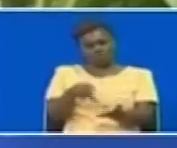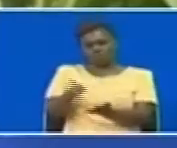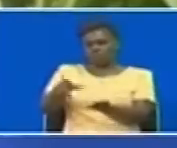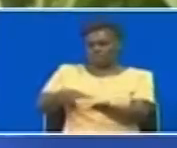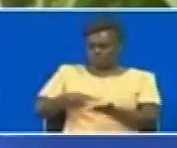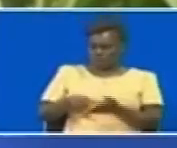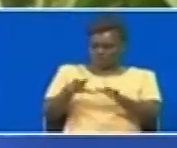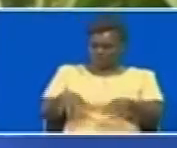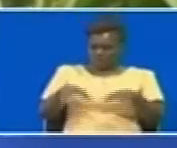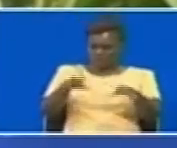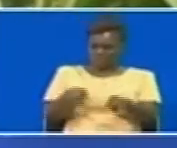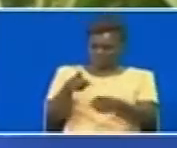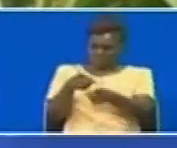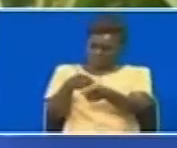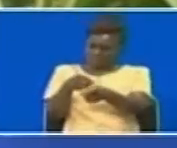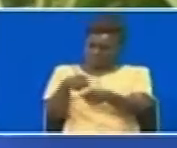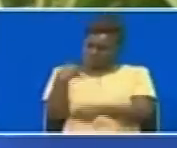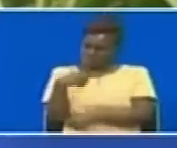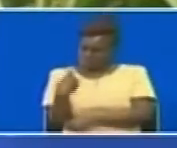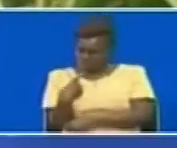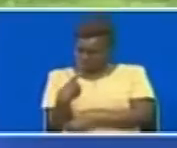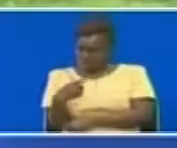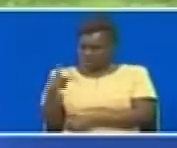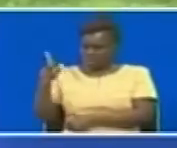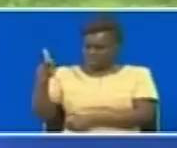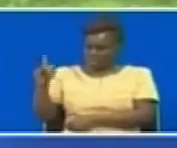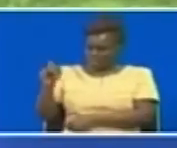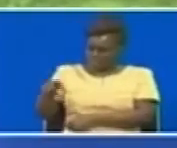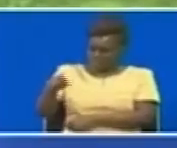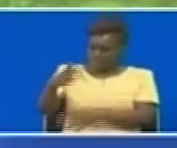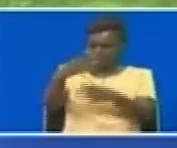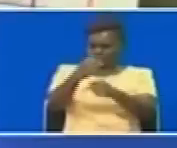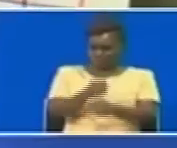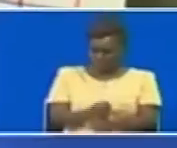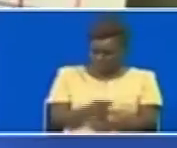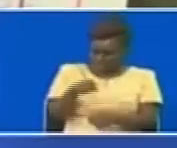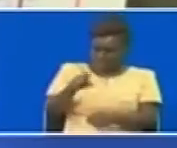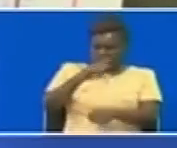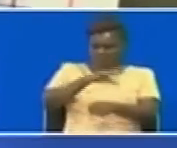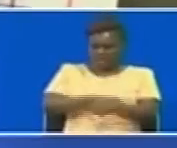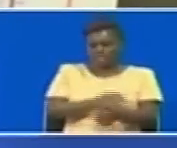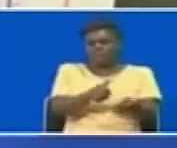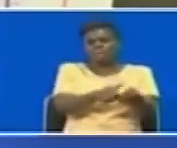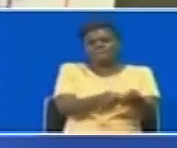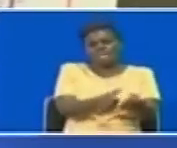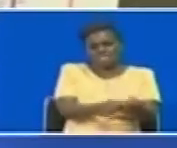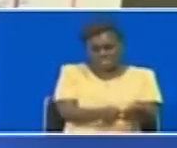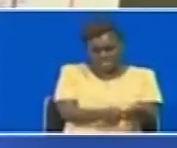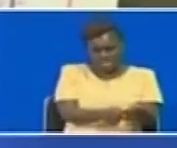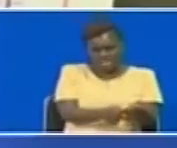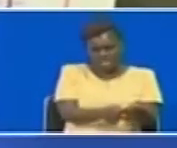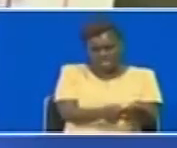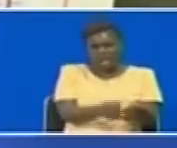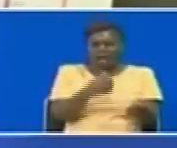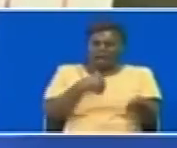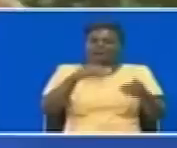the farmers are pointing an accusatory finger at the Kenya Seed Company where they allegedly bought the maize seed. I have the